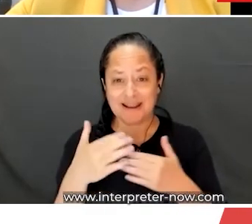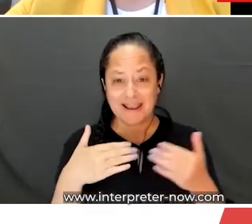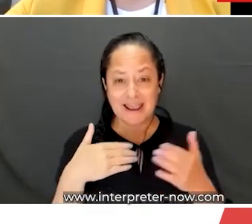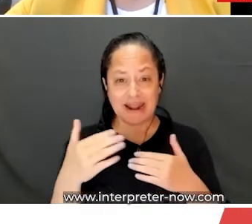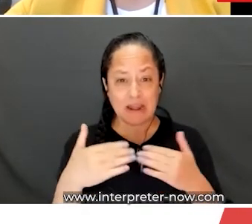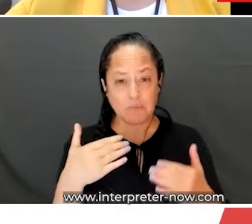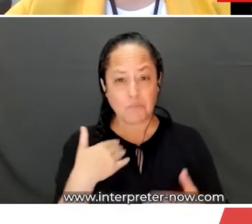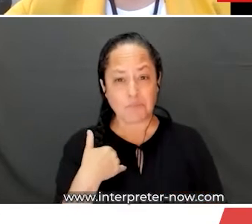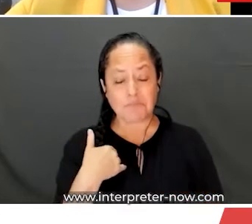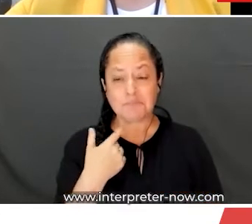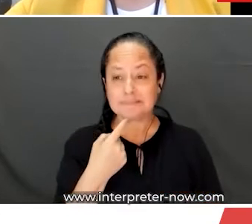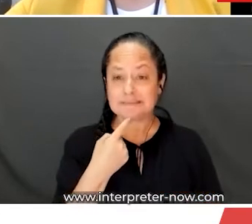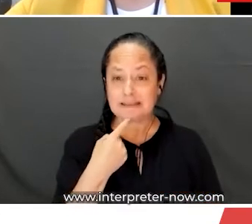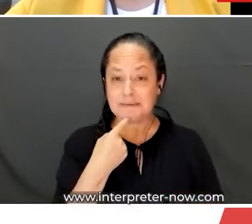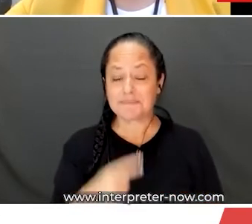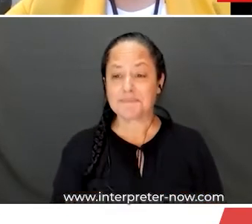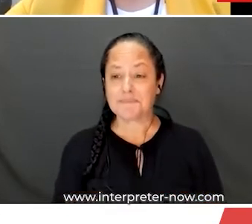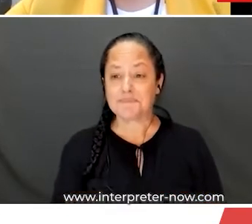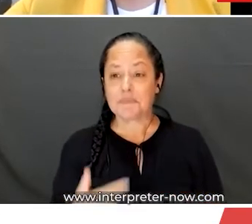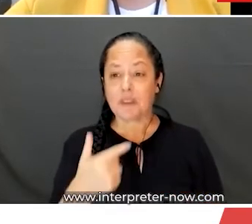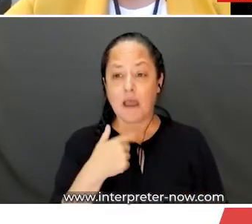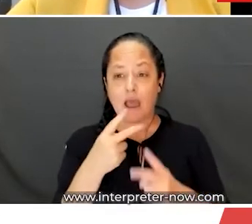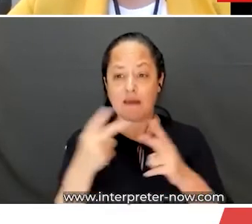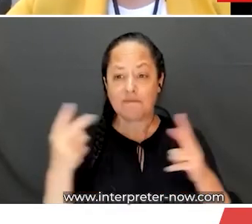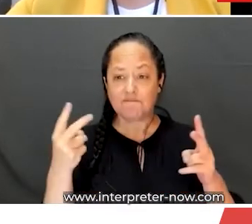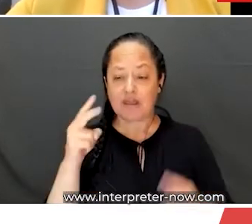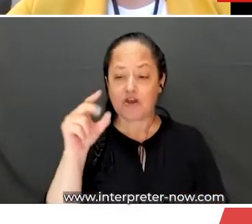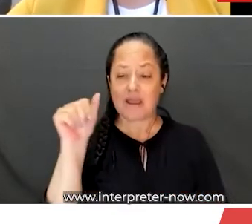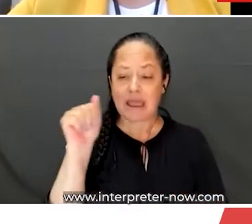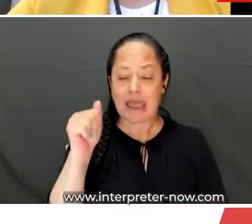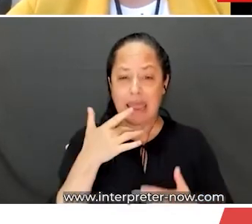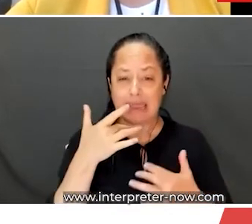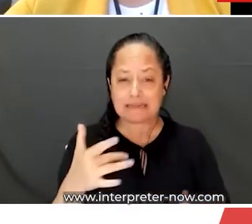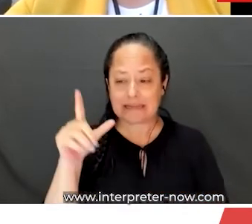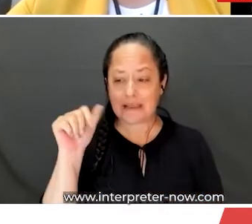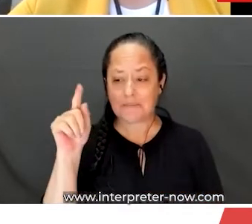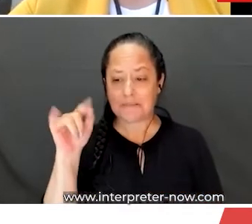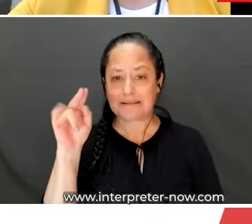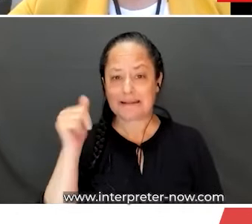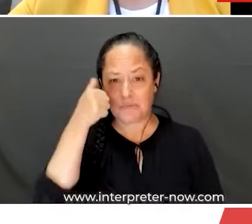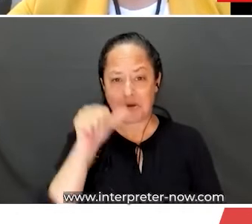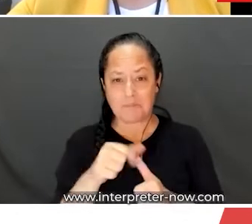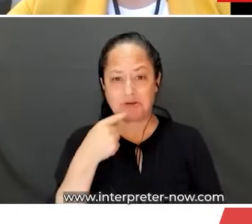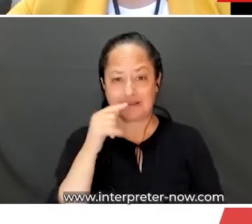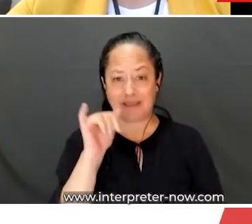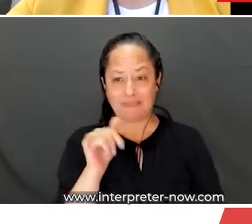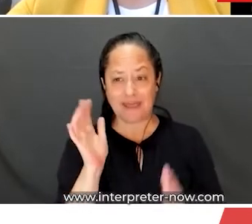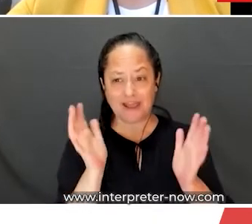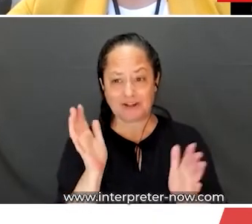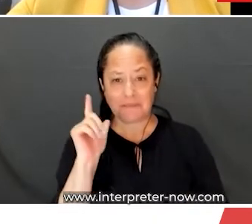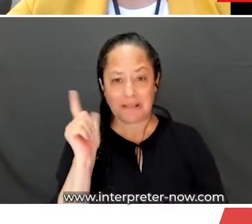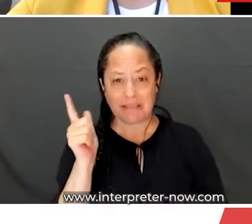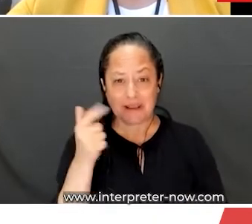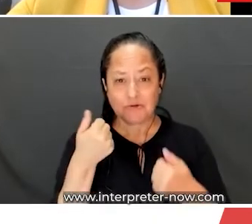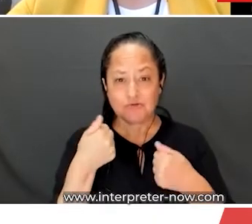what I want to say is I'm a very atypical Latina. And I remember that I said this when we were talking, and later we were trying